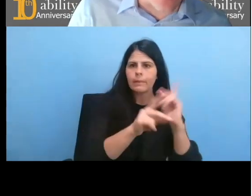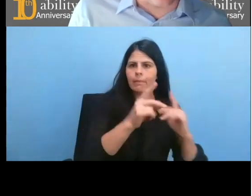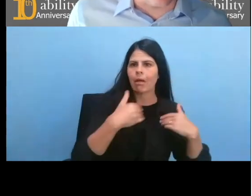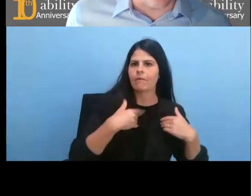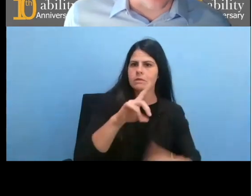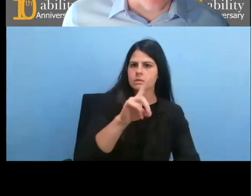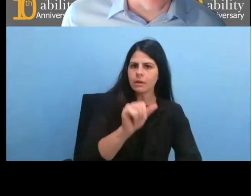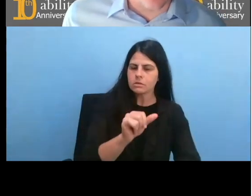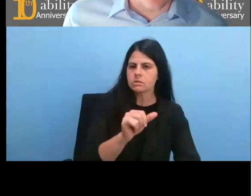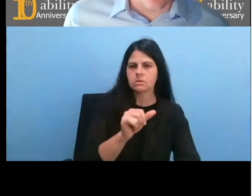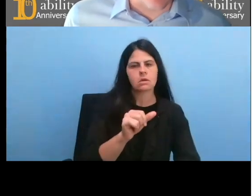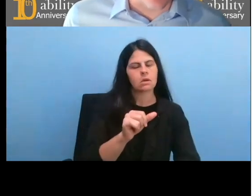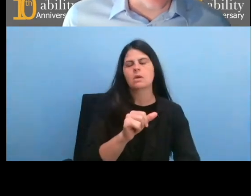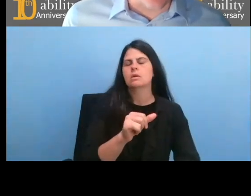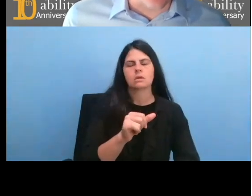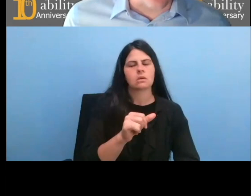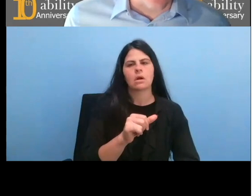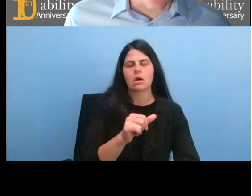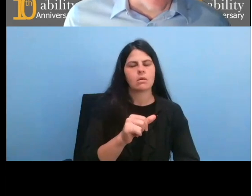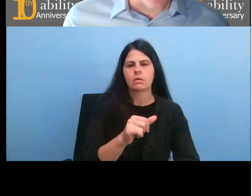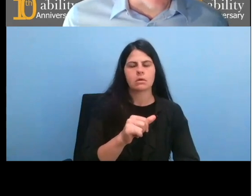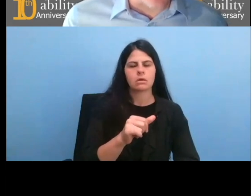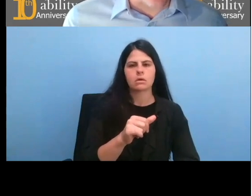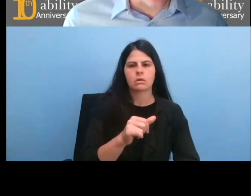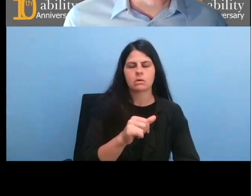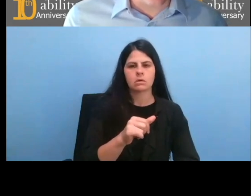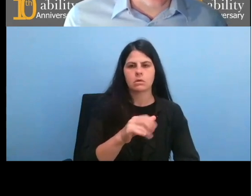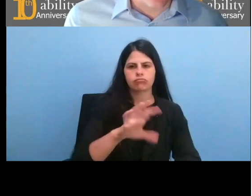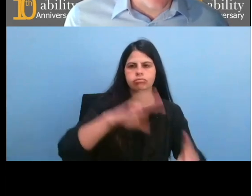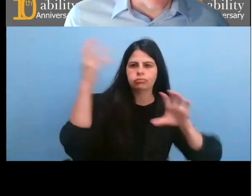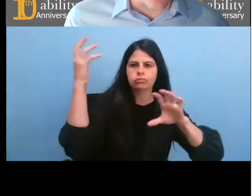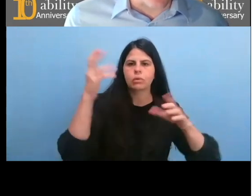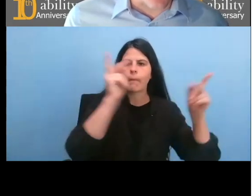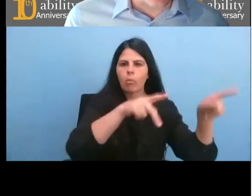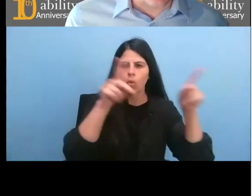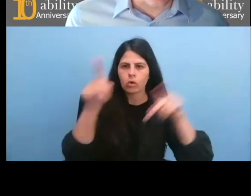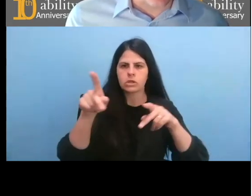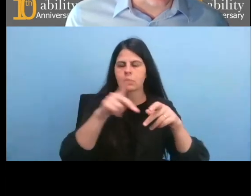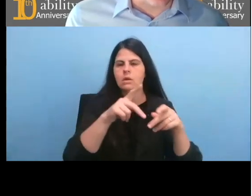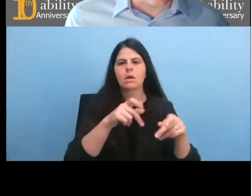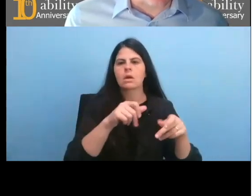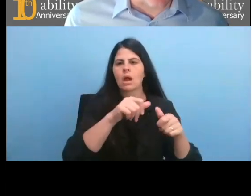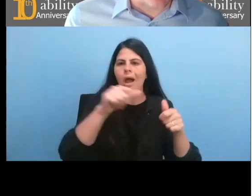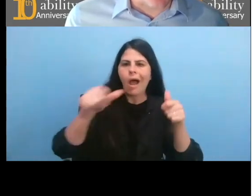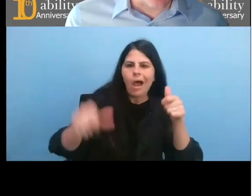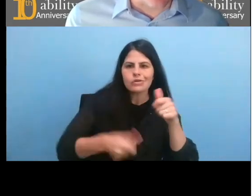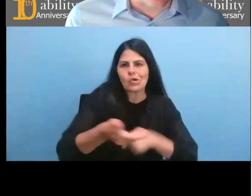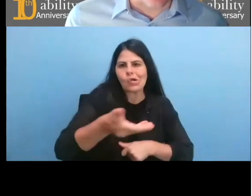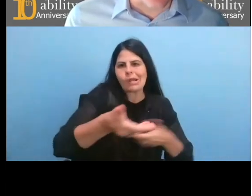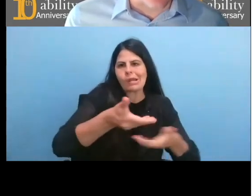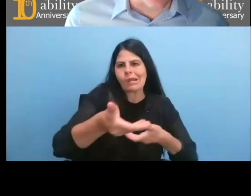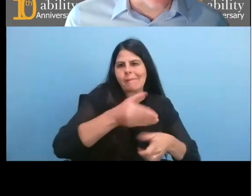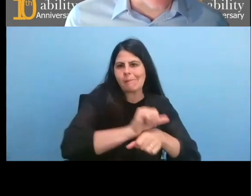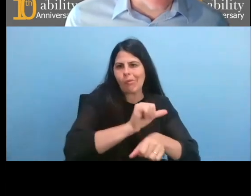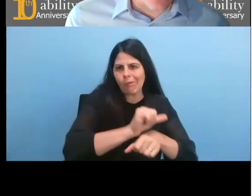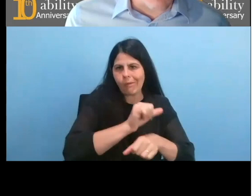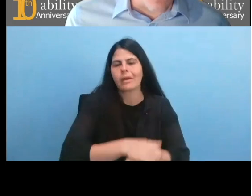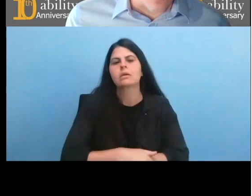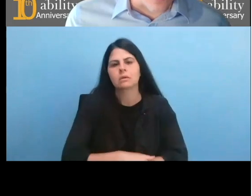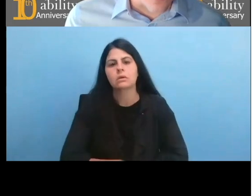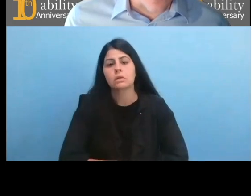disproportionately underemployed compared to other minority groups. And we would like to see here at RespectAbility and across the